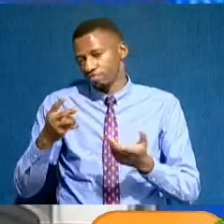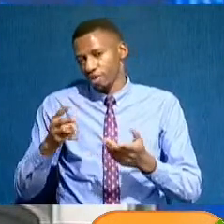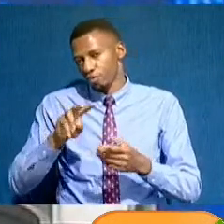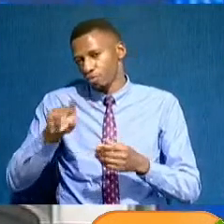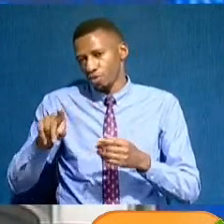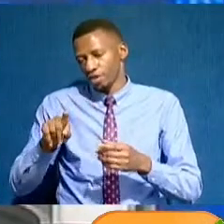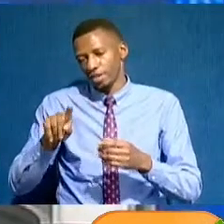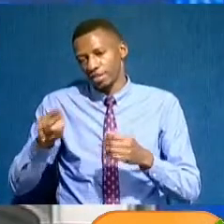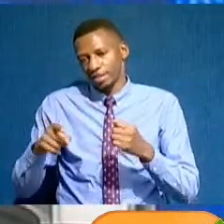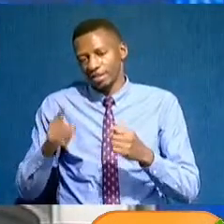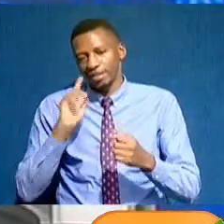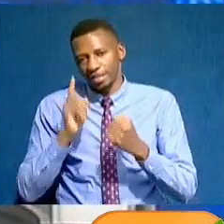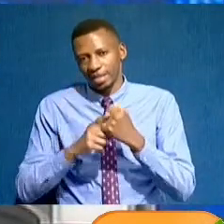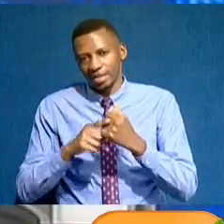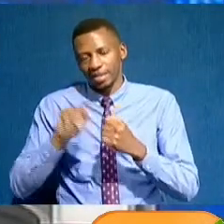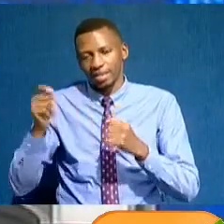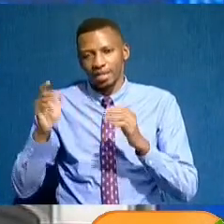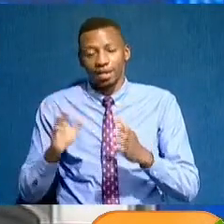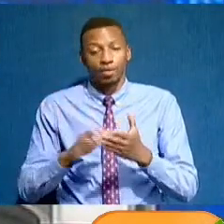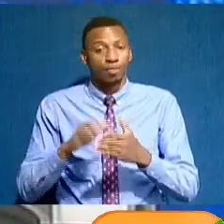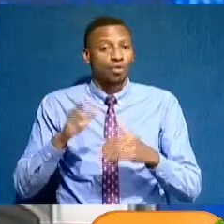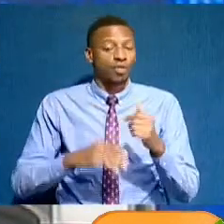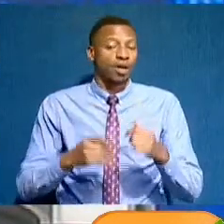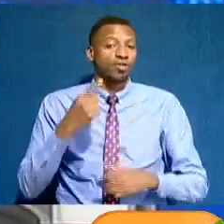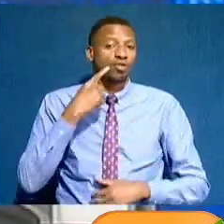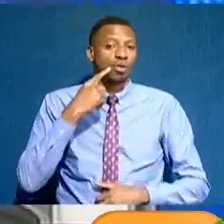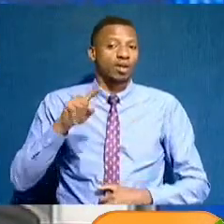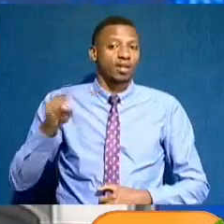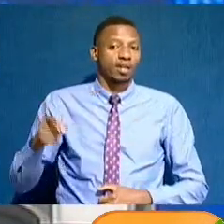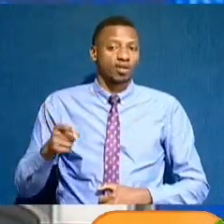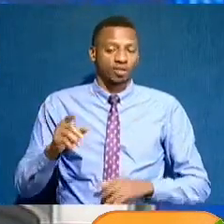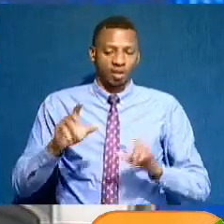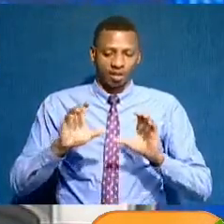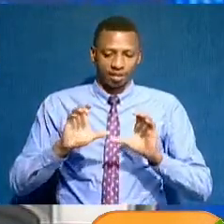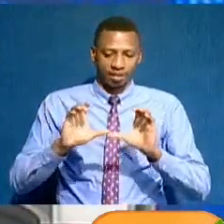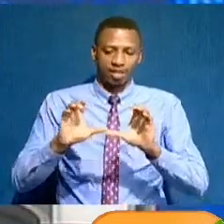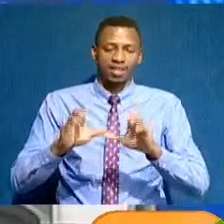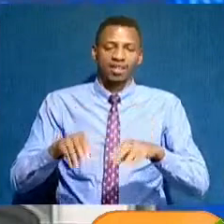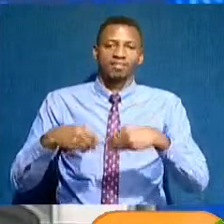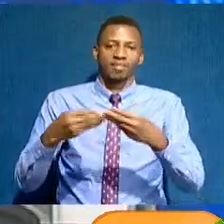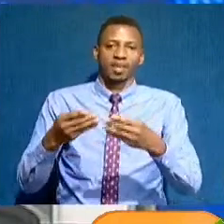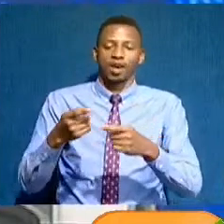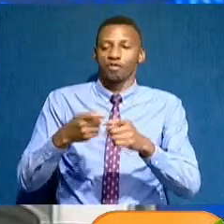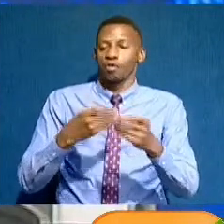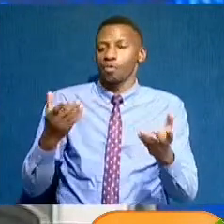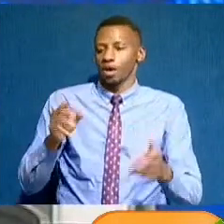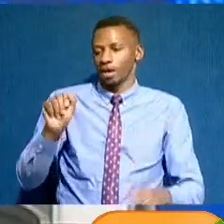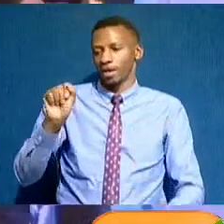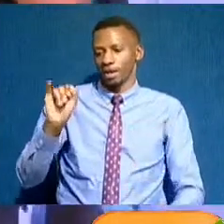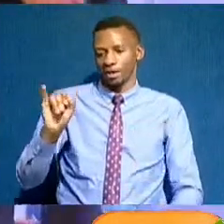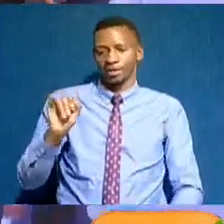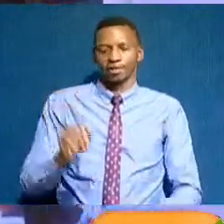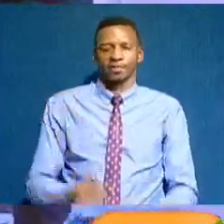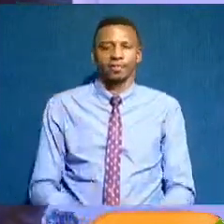over 100,000 of them being in AI certified. Here's Jimmy Mbogo with that report.